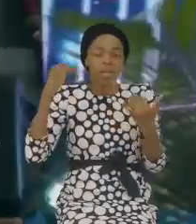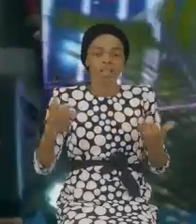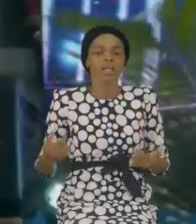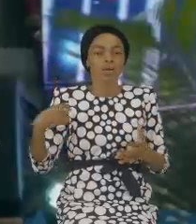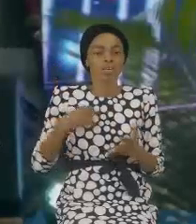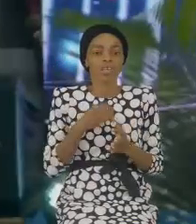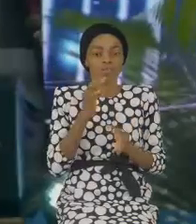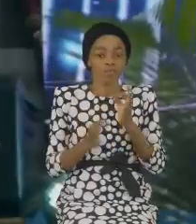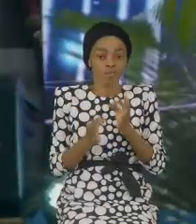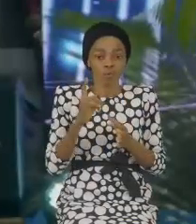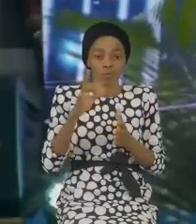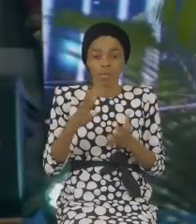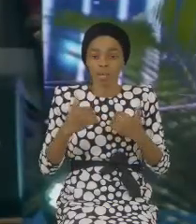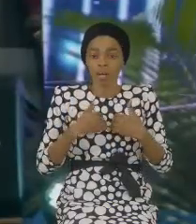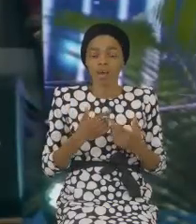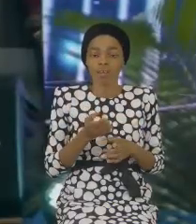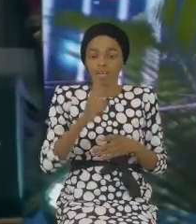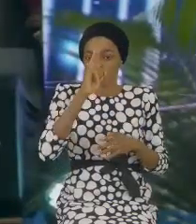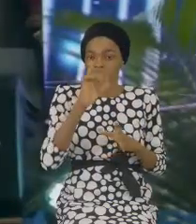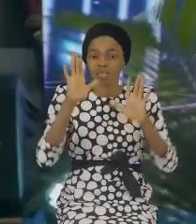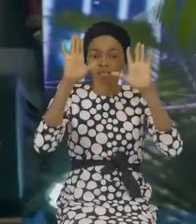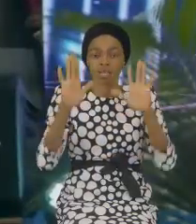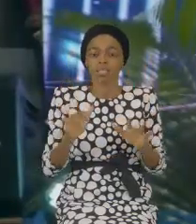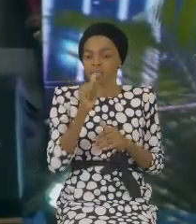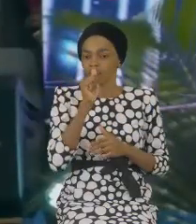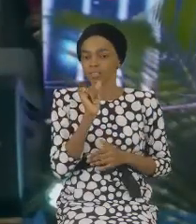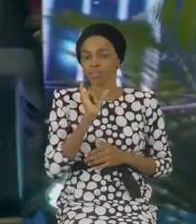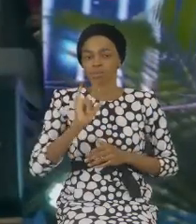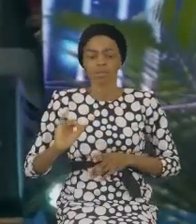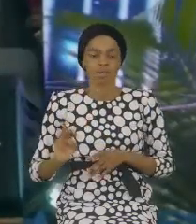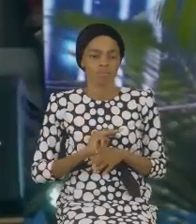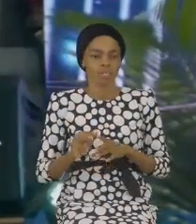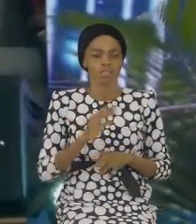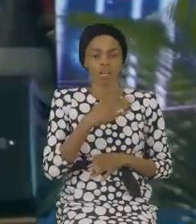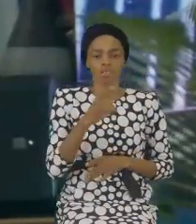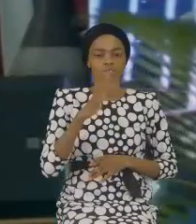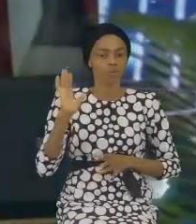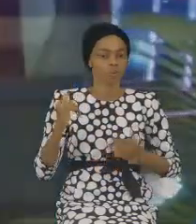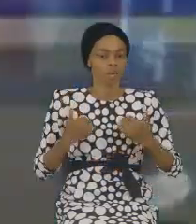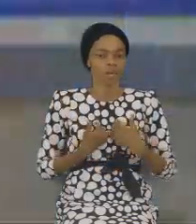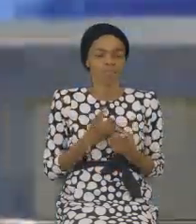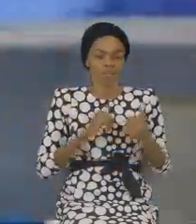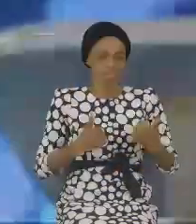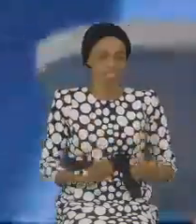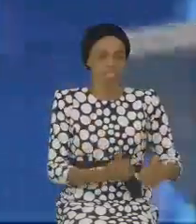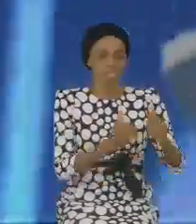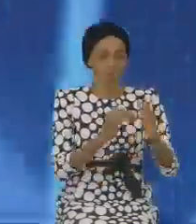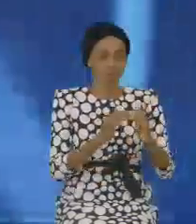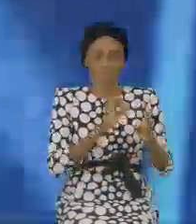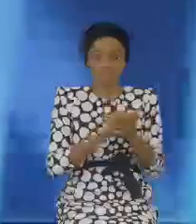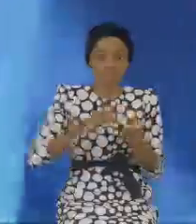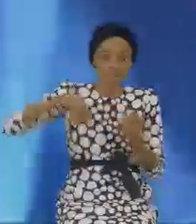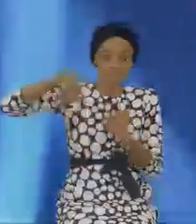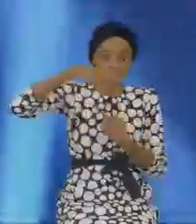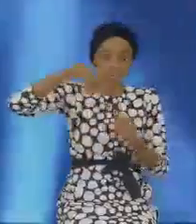an excellent enduring ministry, and you're going to have the cycle, that cycle to be